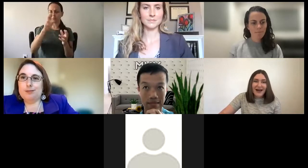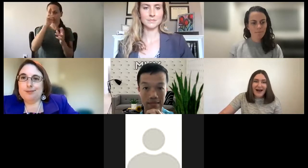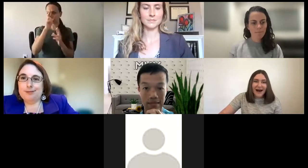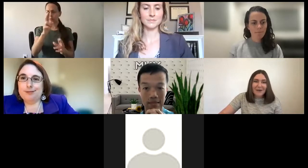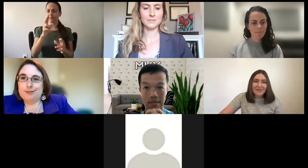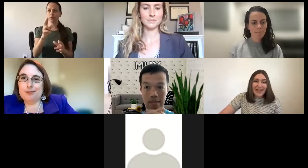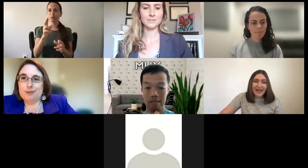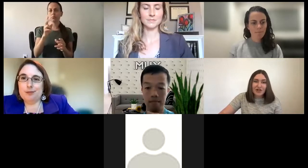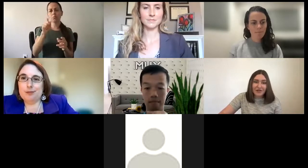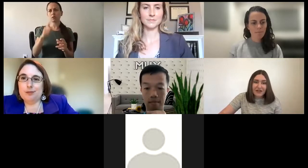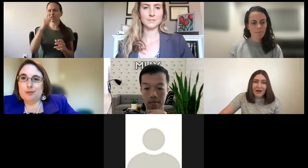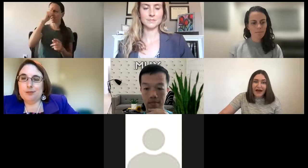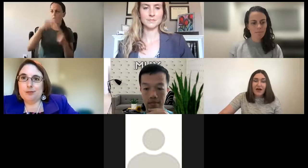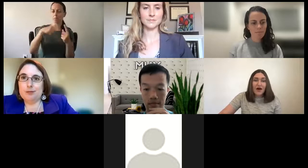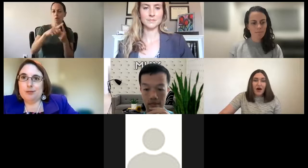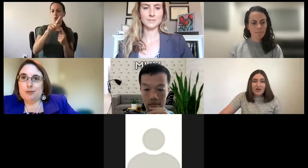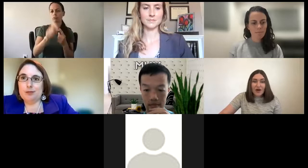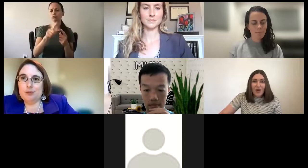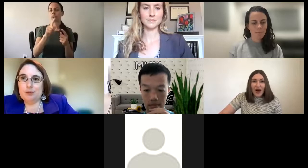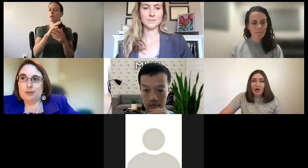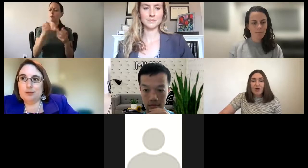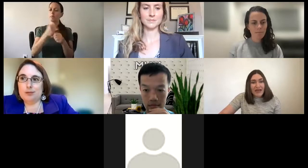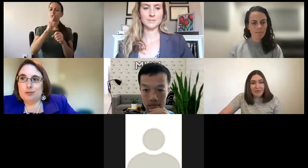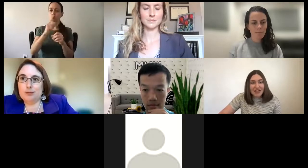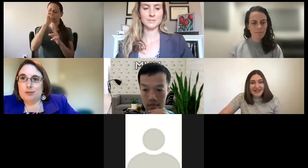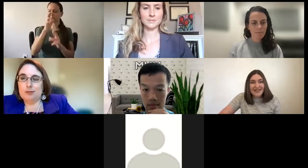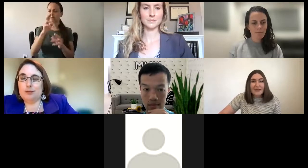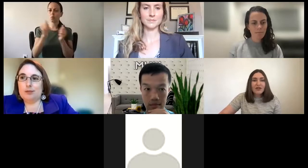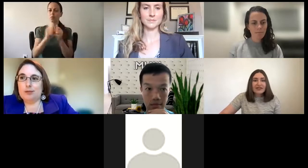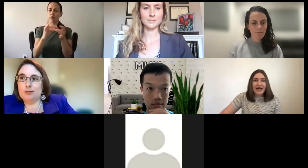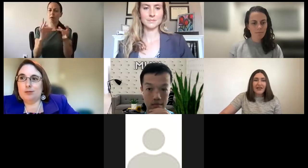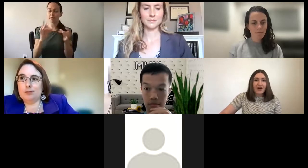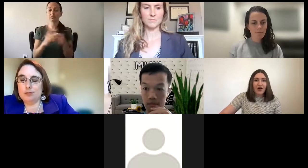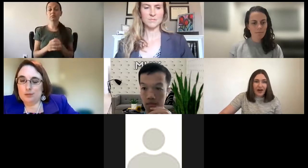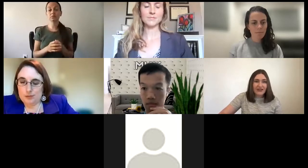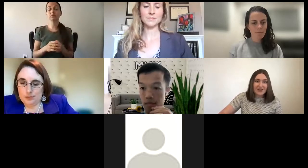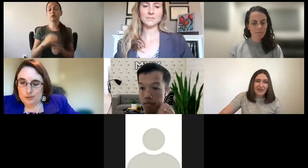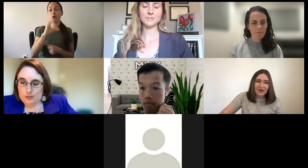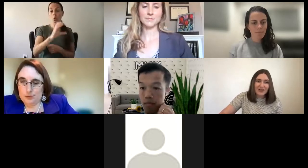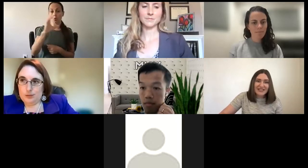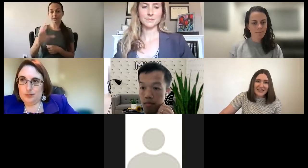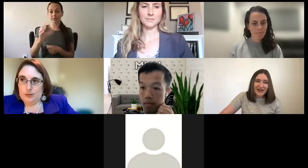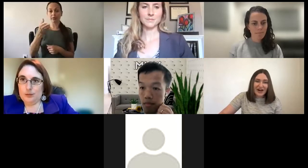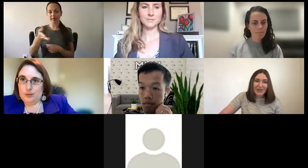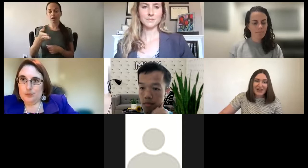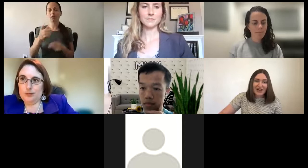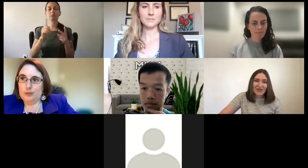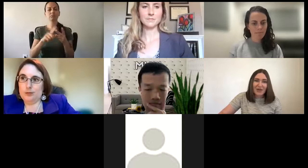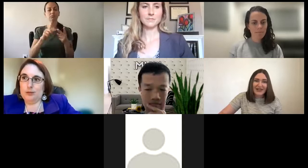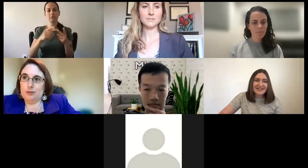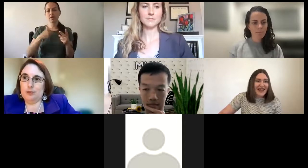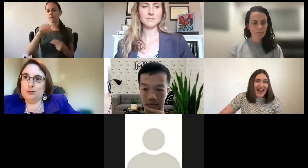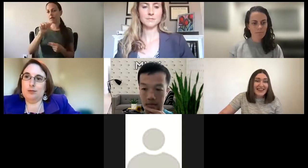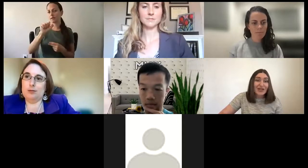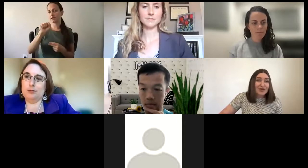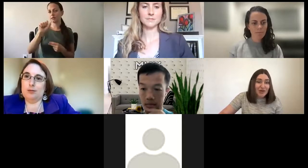questions and your feedback. Also, closed captioning is enabled, and there are ASL interpreters here that are